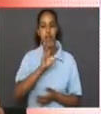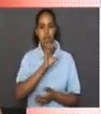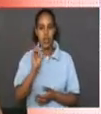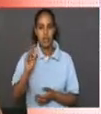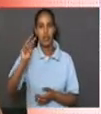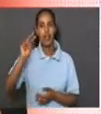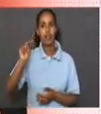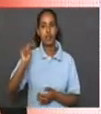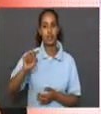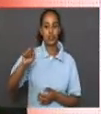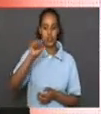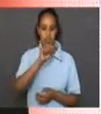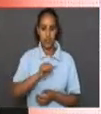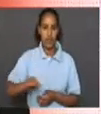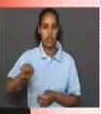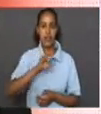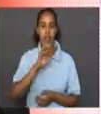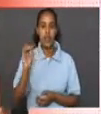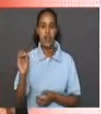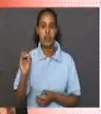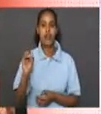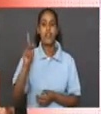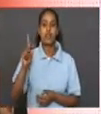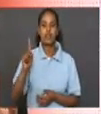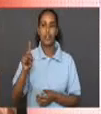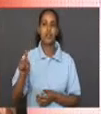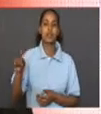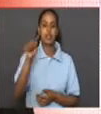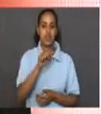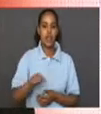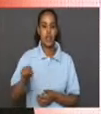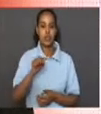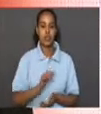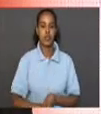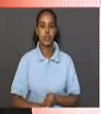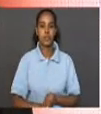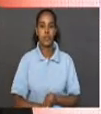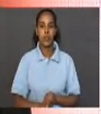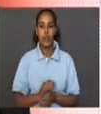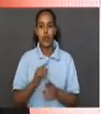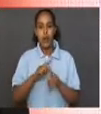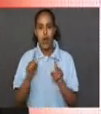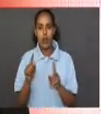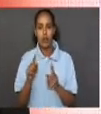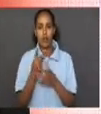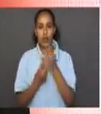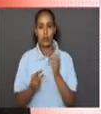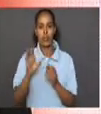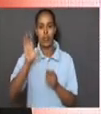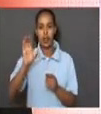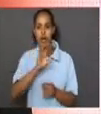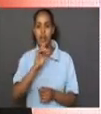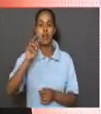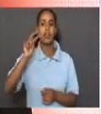and nitrogen cycles and the phosphorus cycle. While both carbon